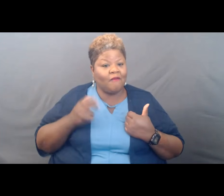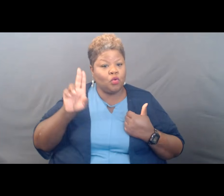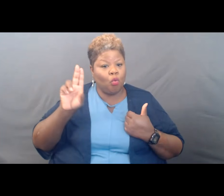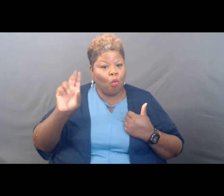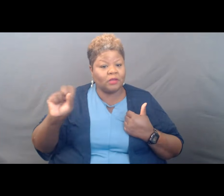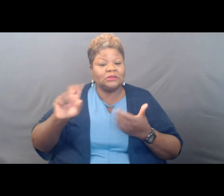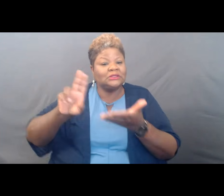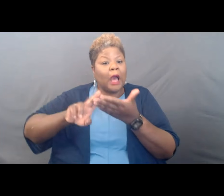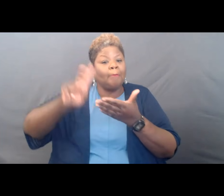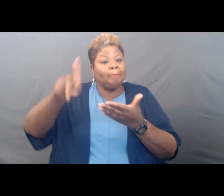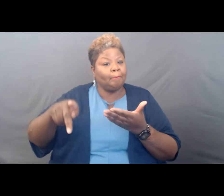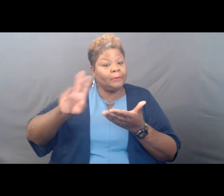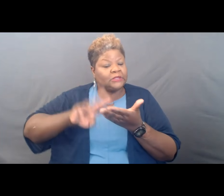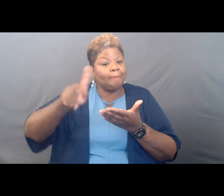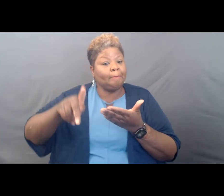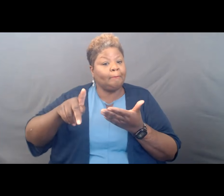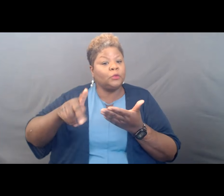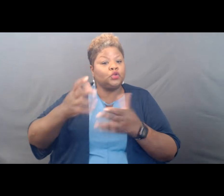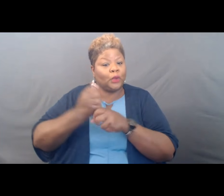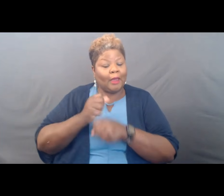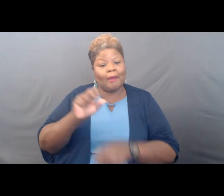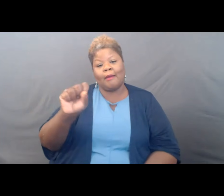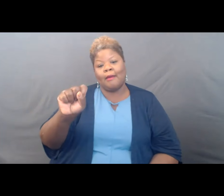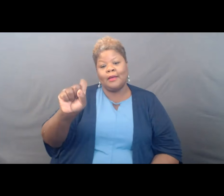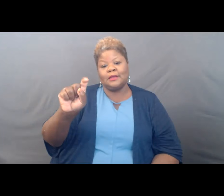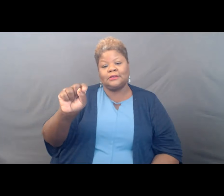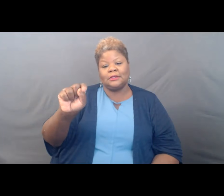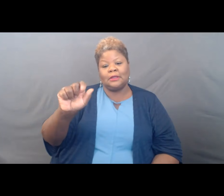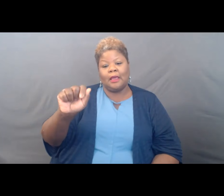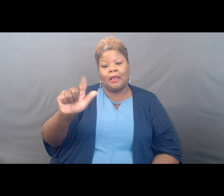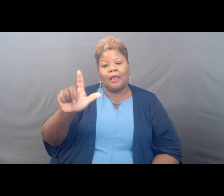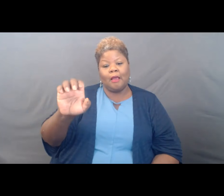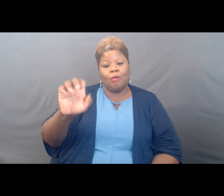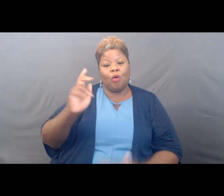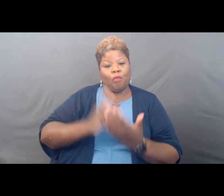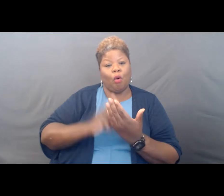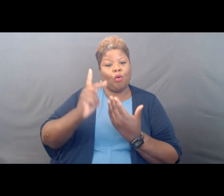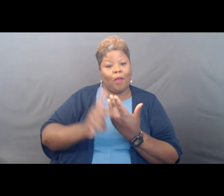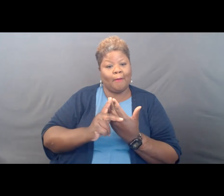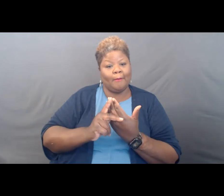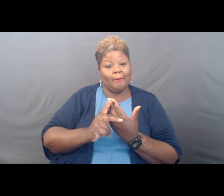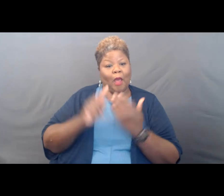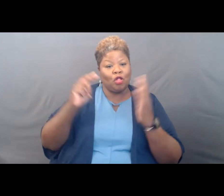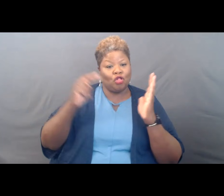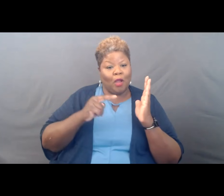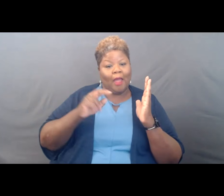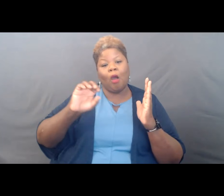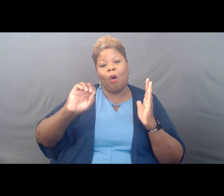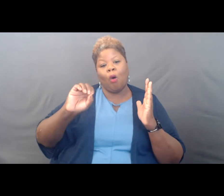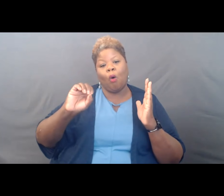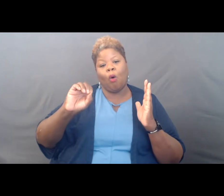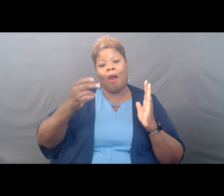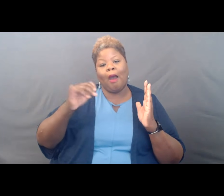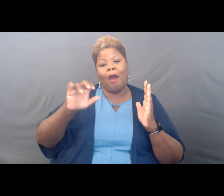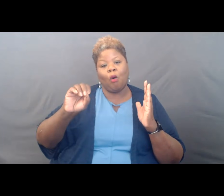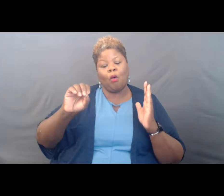up for a stable program by just going to ohiostable.com. So usually what